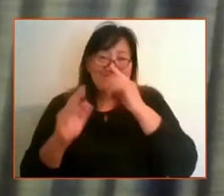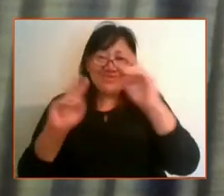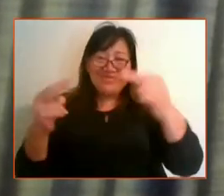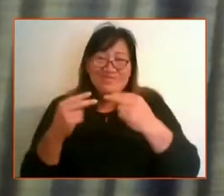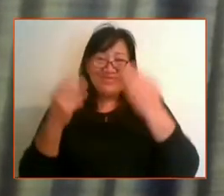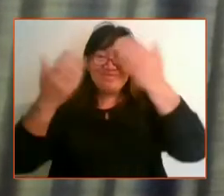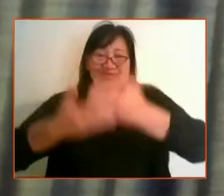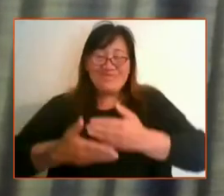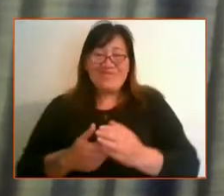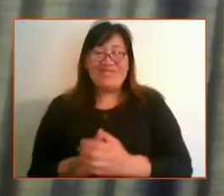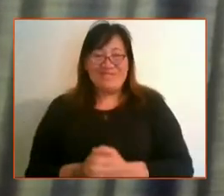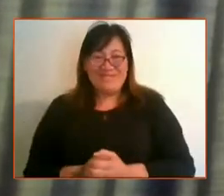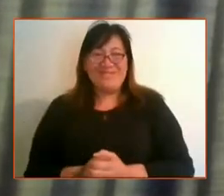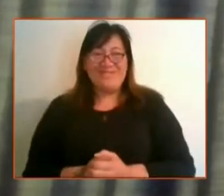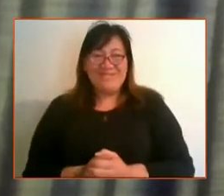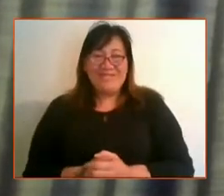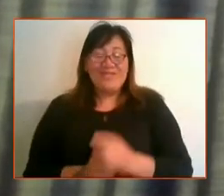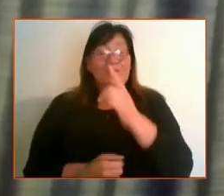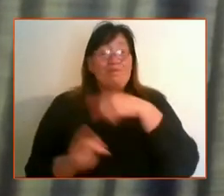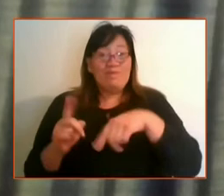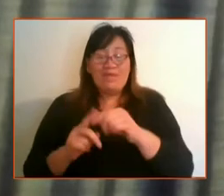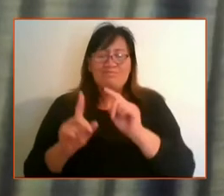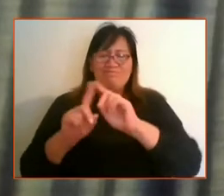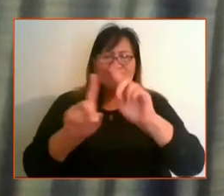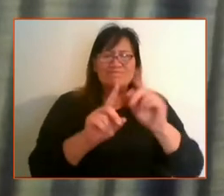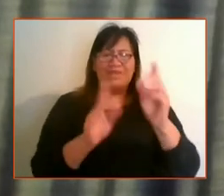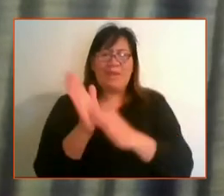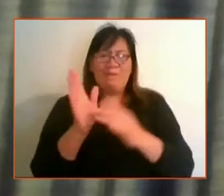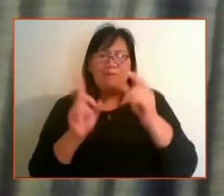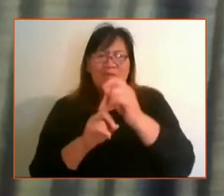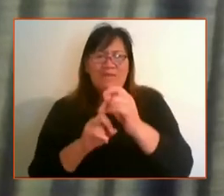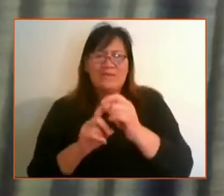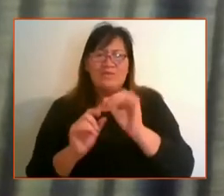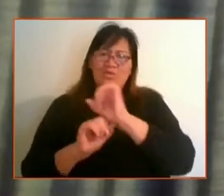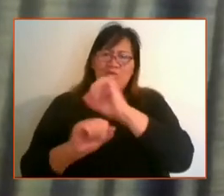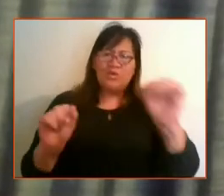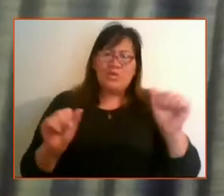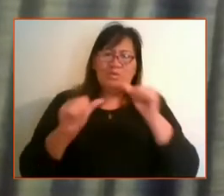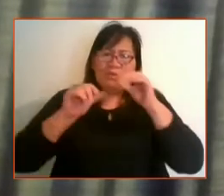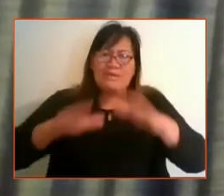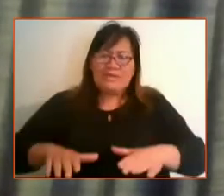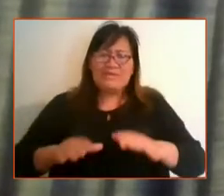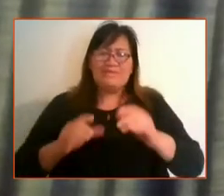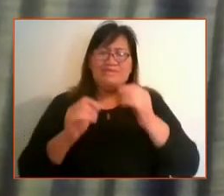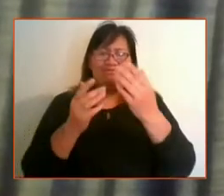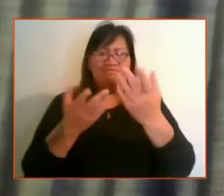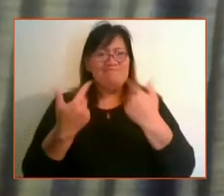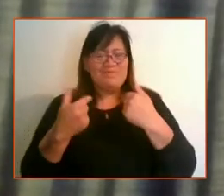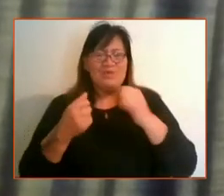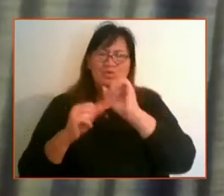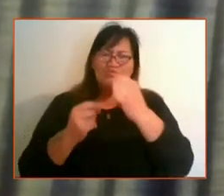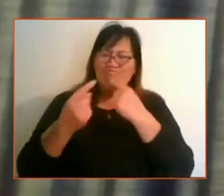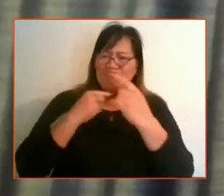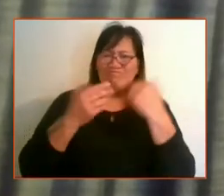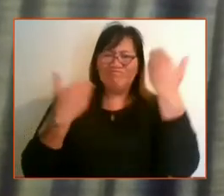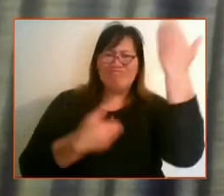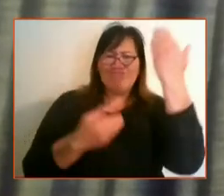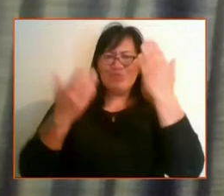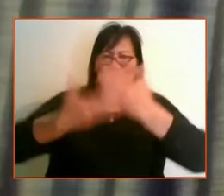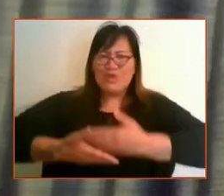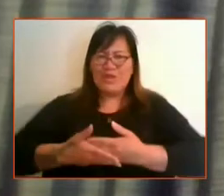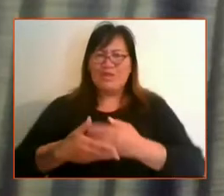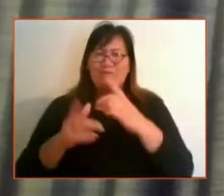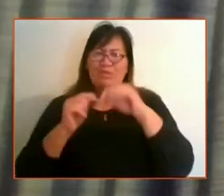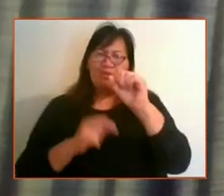nā kaitoranga pū, mauri a mai, o koutou mano, o koutou kōrero, o koutou whakapono